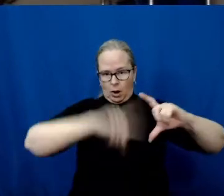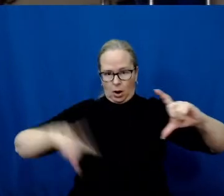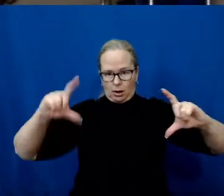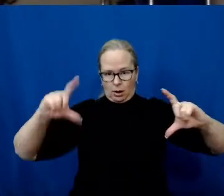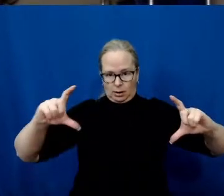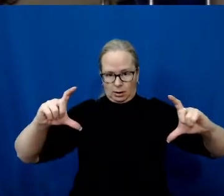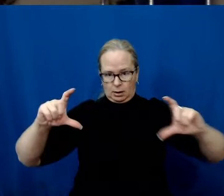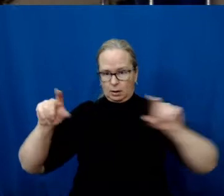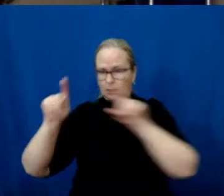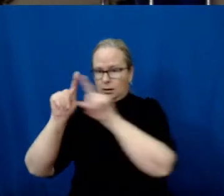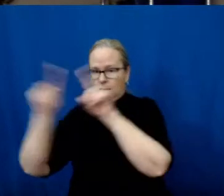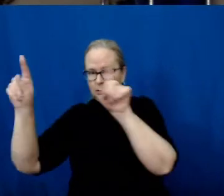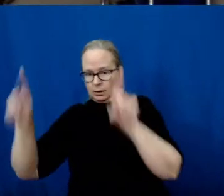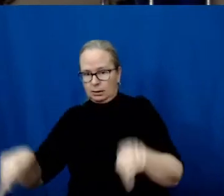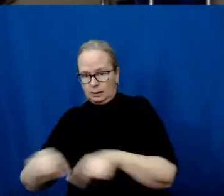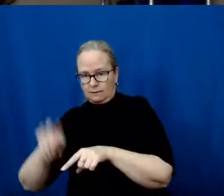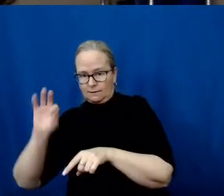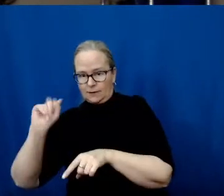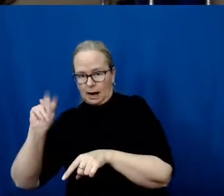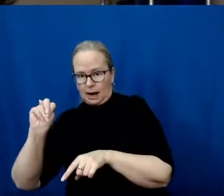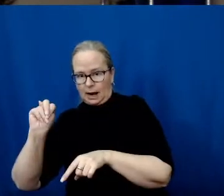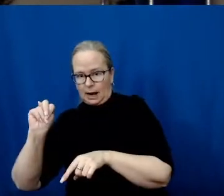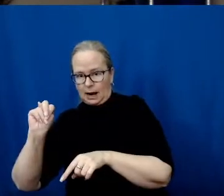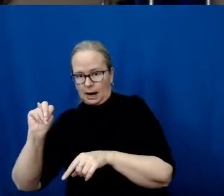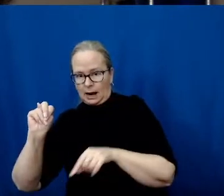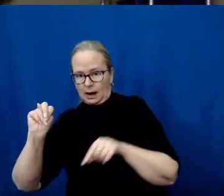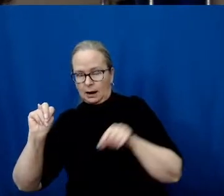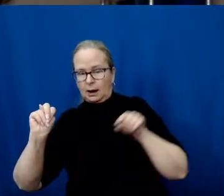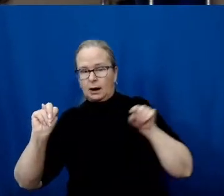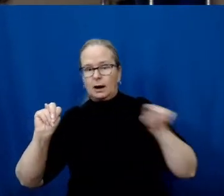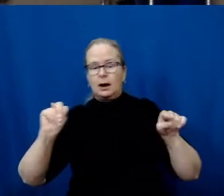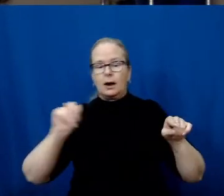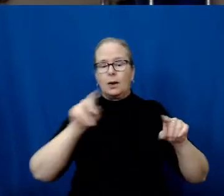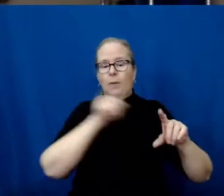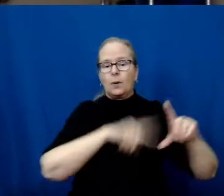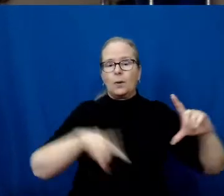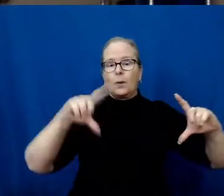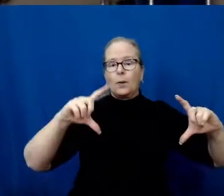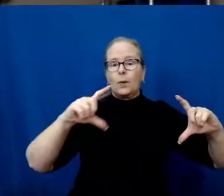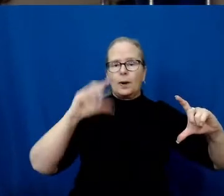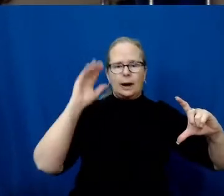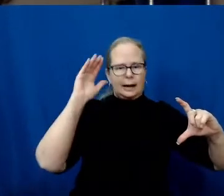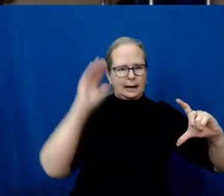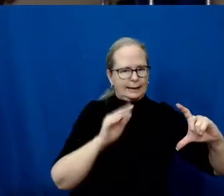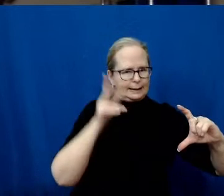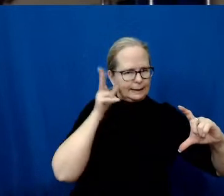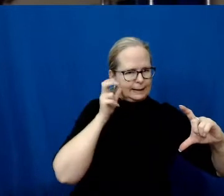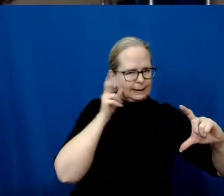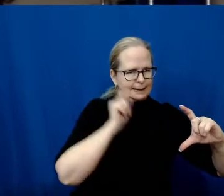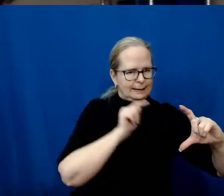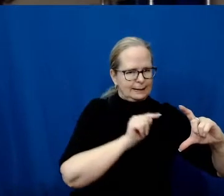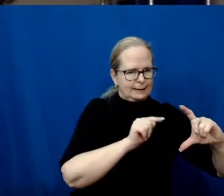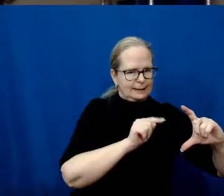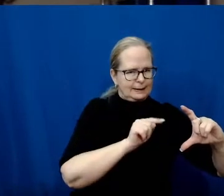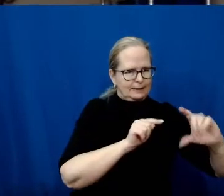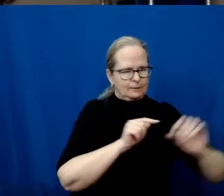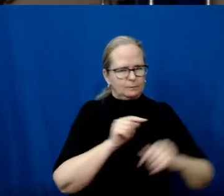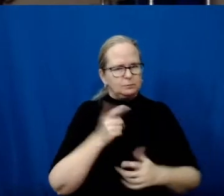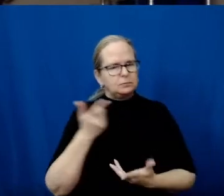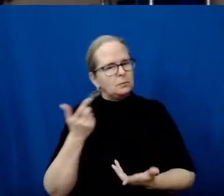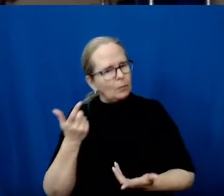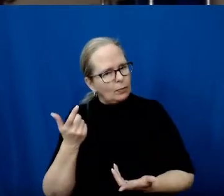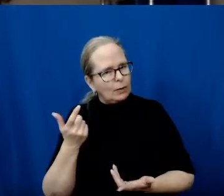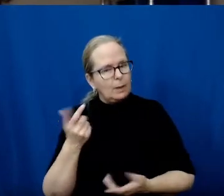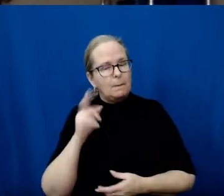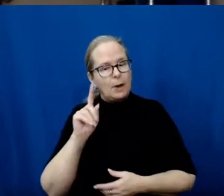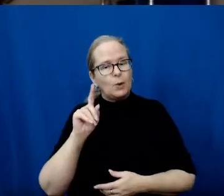sound, that it's not always necessarily more quiet, but the lower frequency does help. And so those things do matter too, in terms of